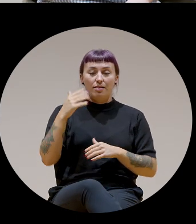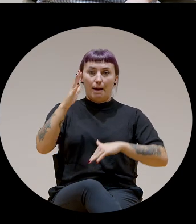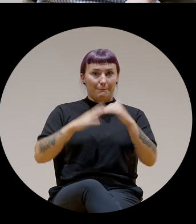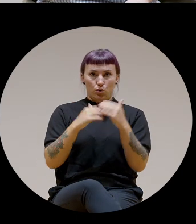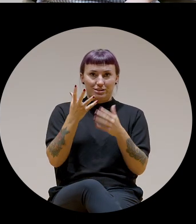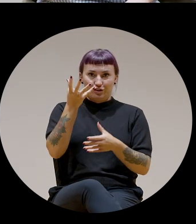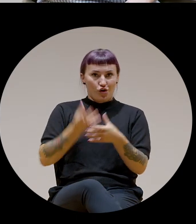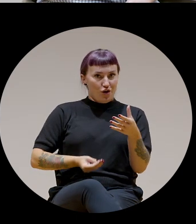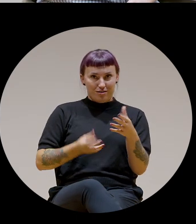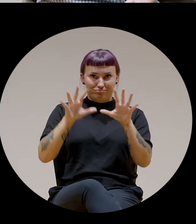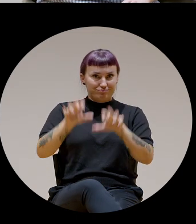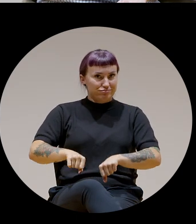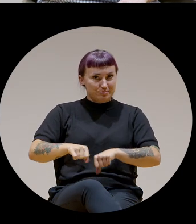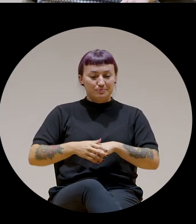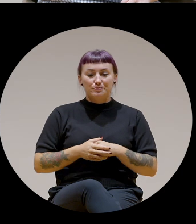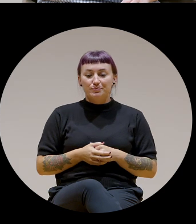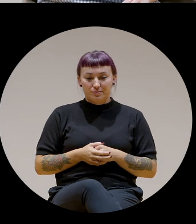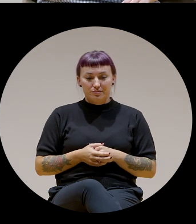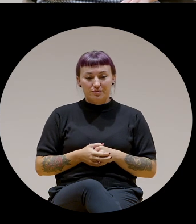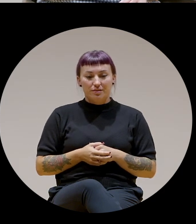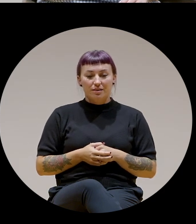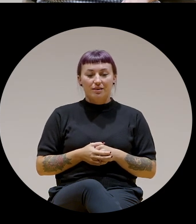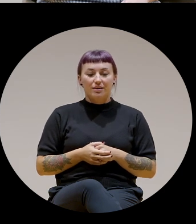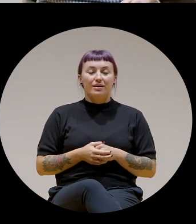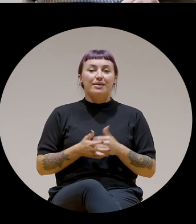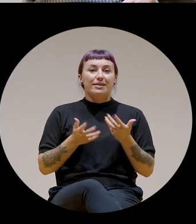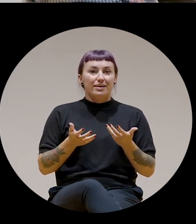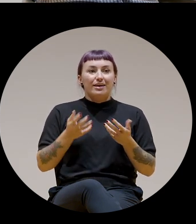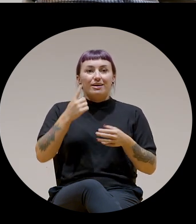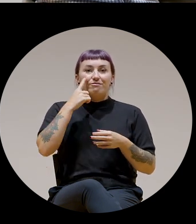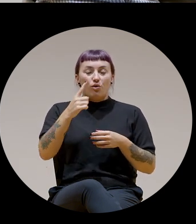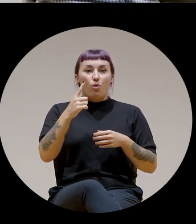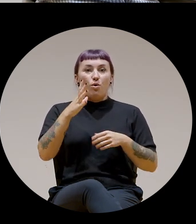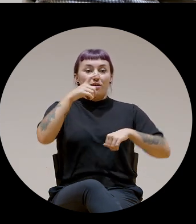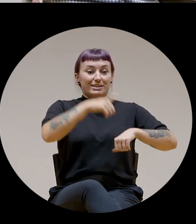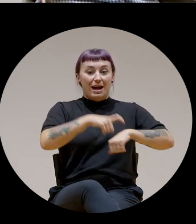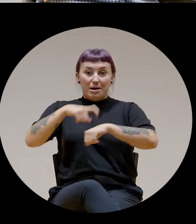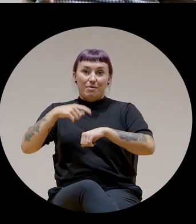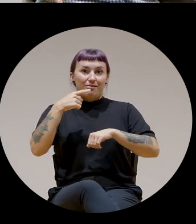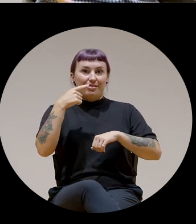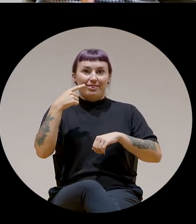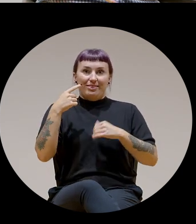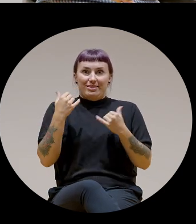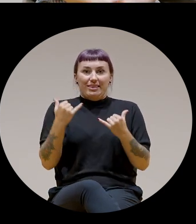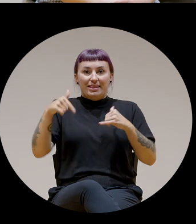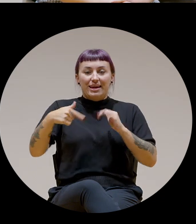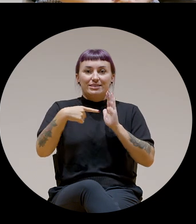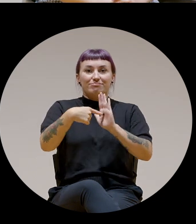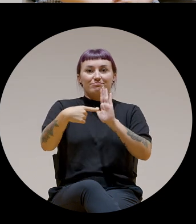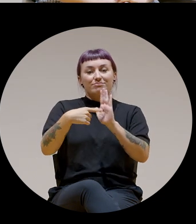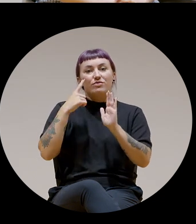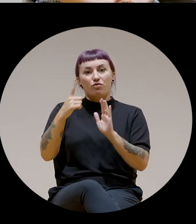is no more. One of the kind of the impetus, let's say, for the timing of this particular exhibition for Past